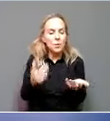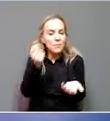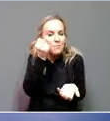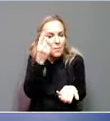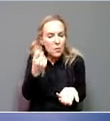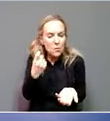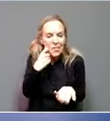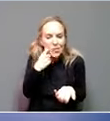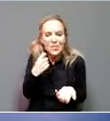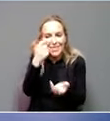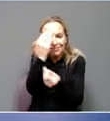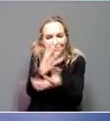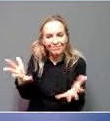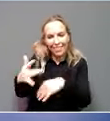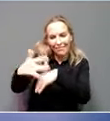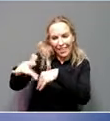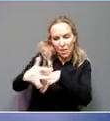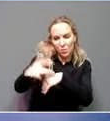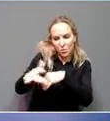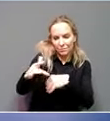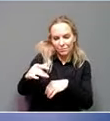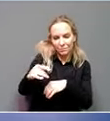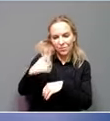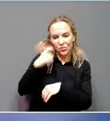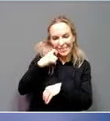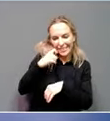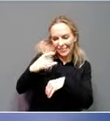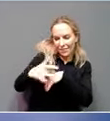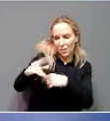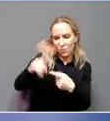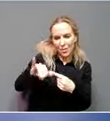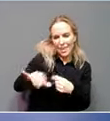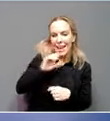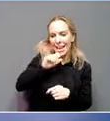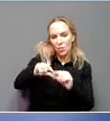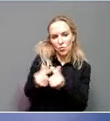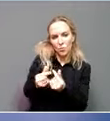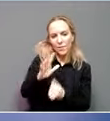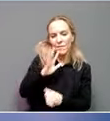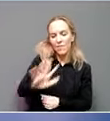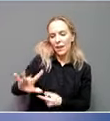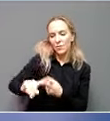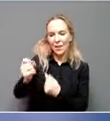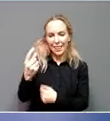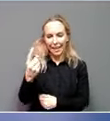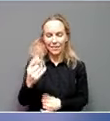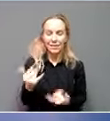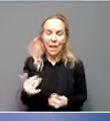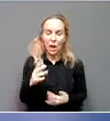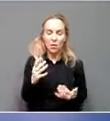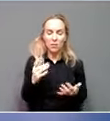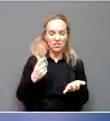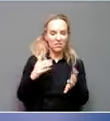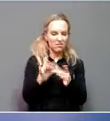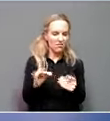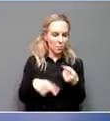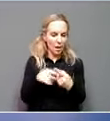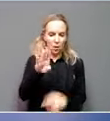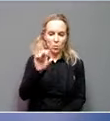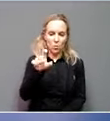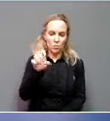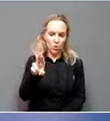for much of this period of time for that age group. Booster shots. As we enter the